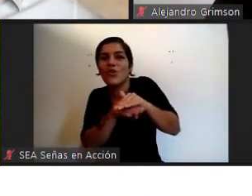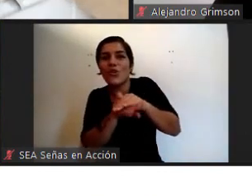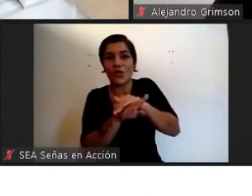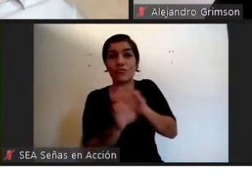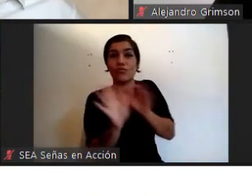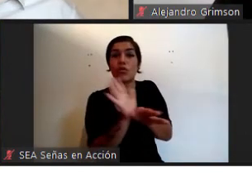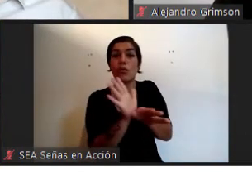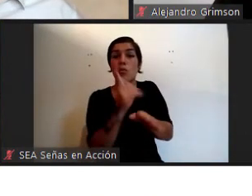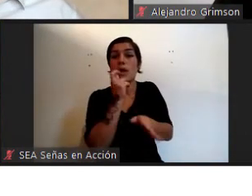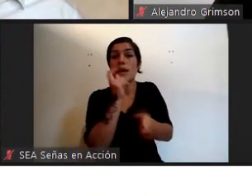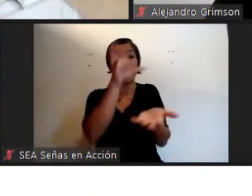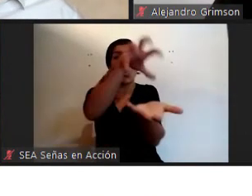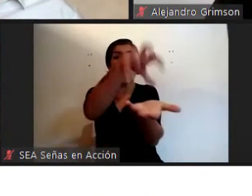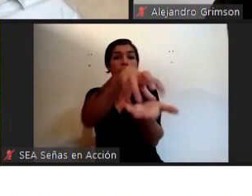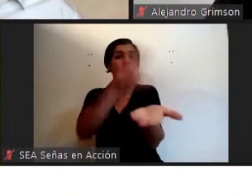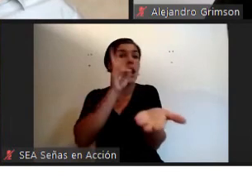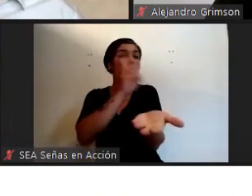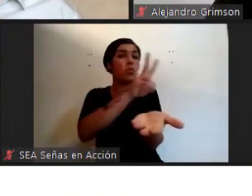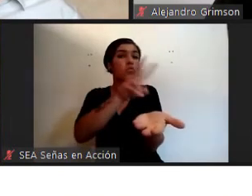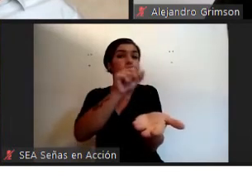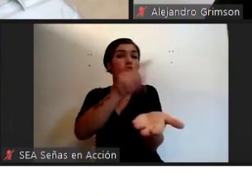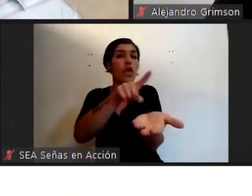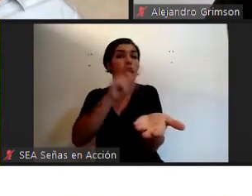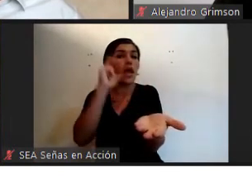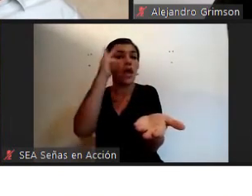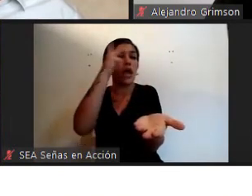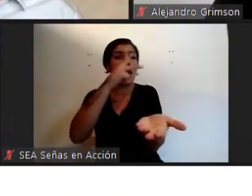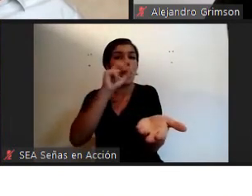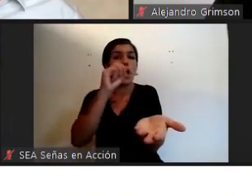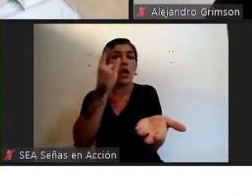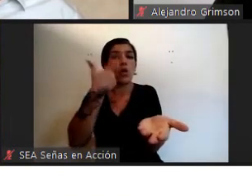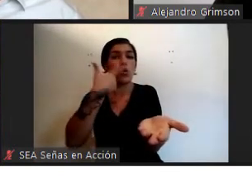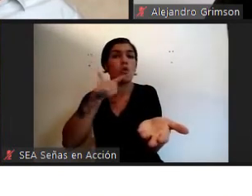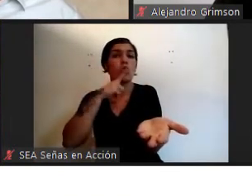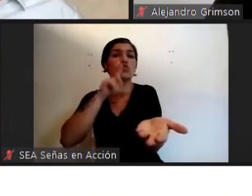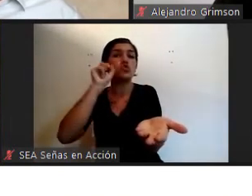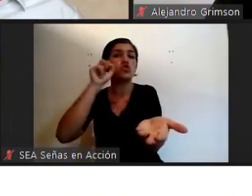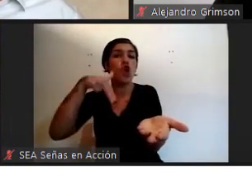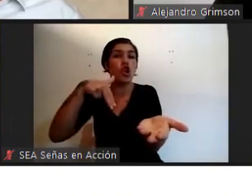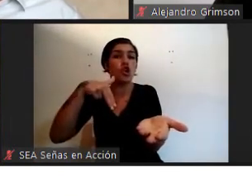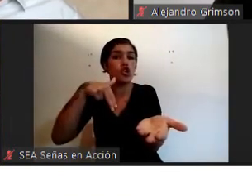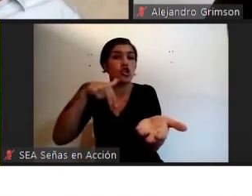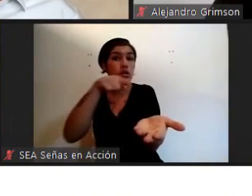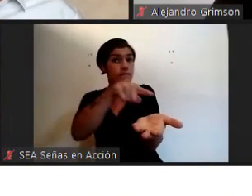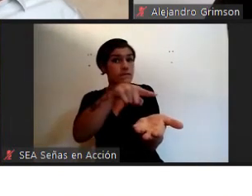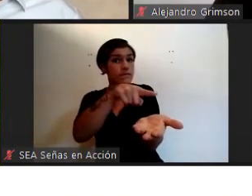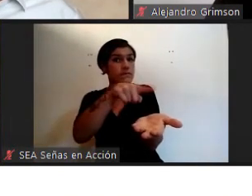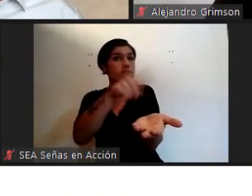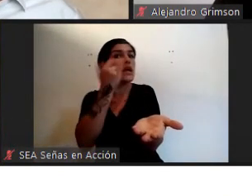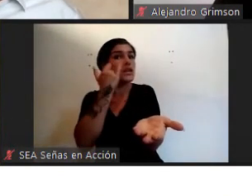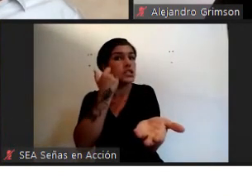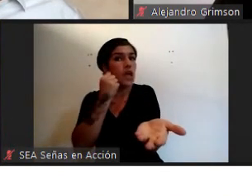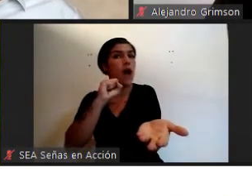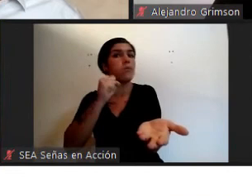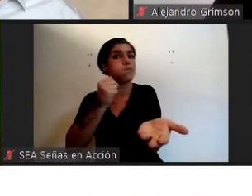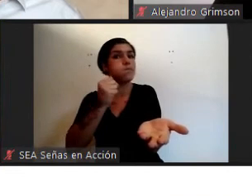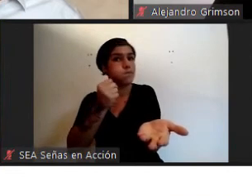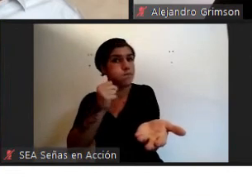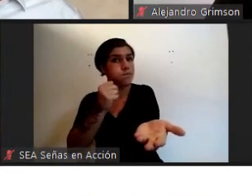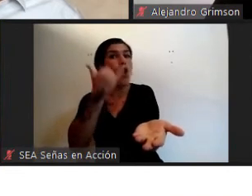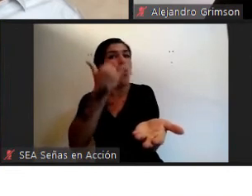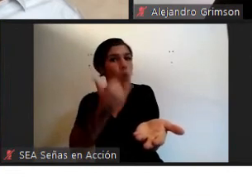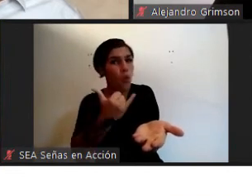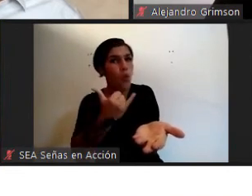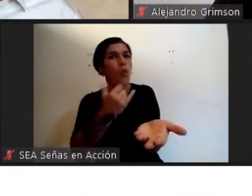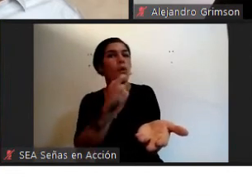such as in the Museum of Houston, where we have a model where we will able to find